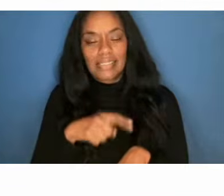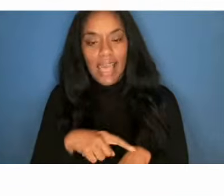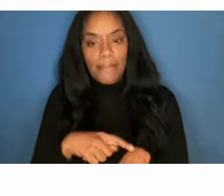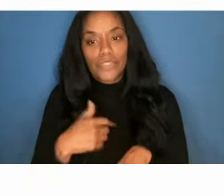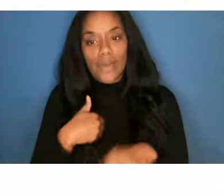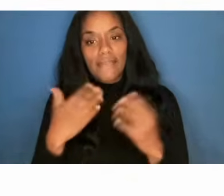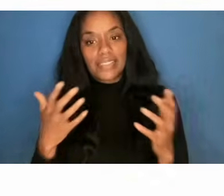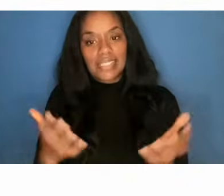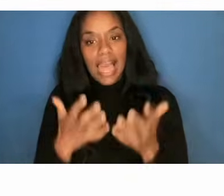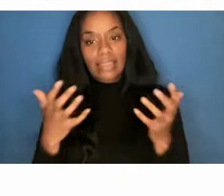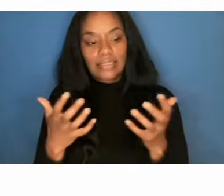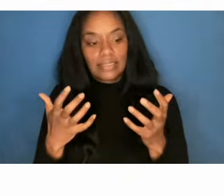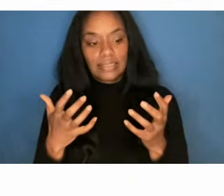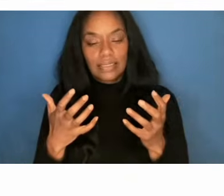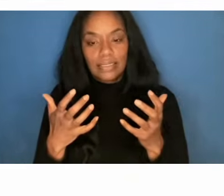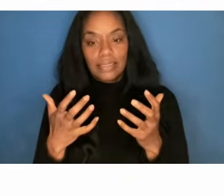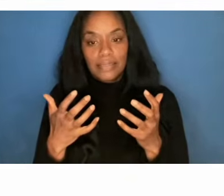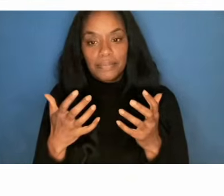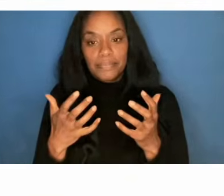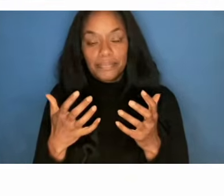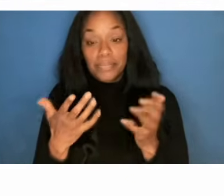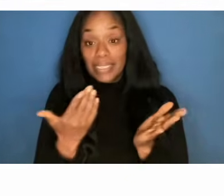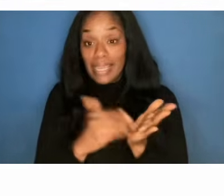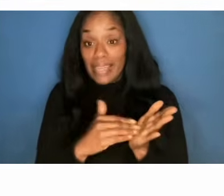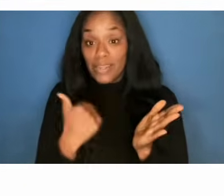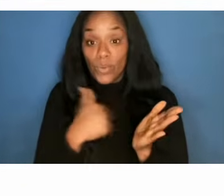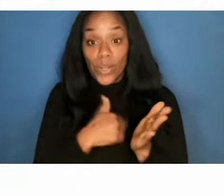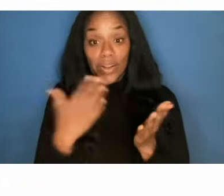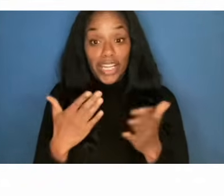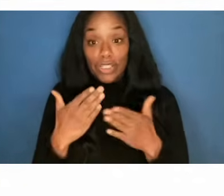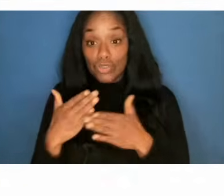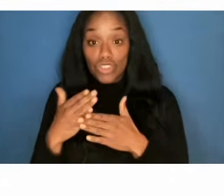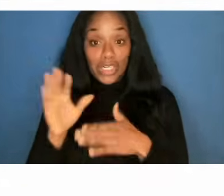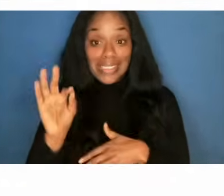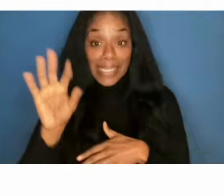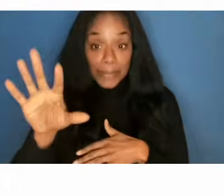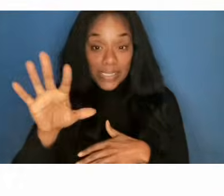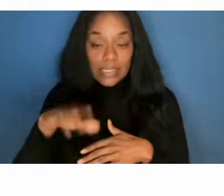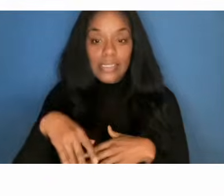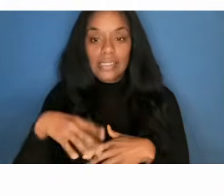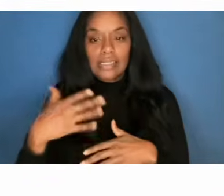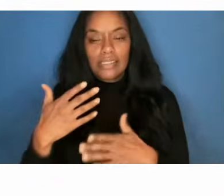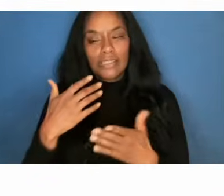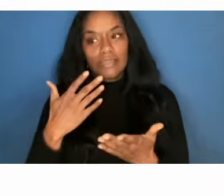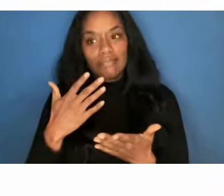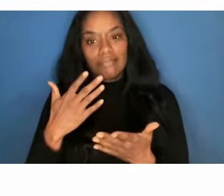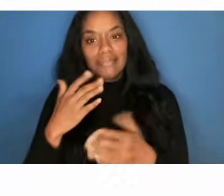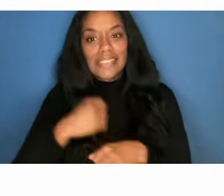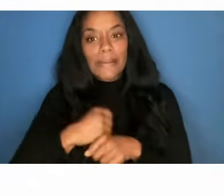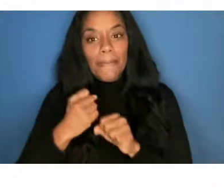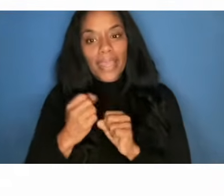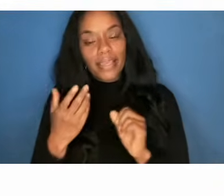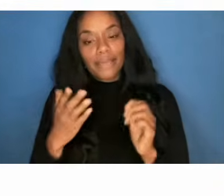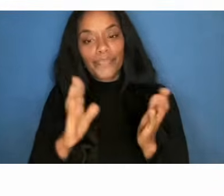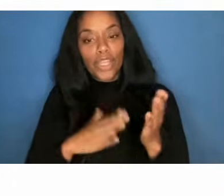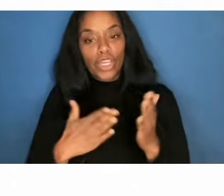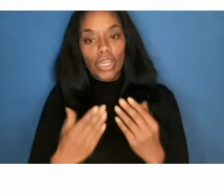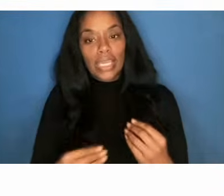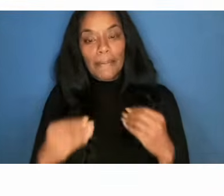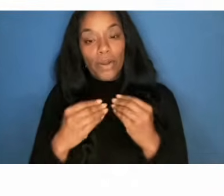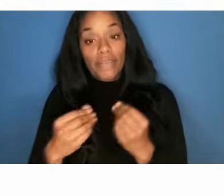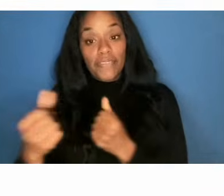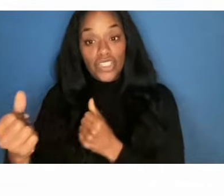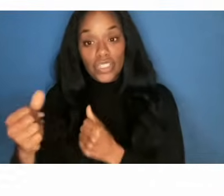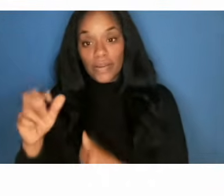salad, but like I said, we're here to share those type of tips to really make cooking more efficient. Rochelle says